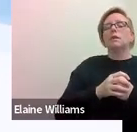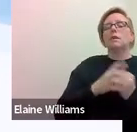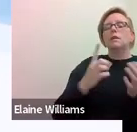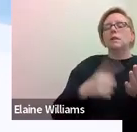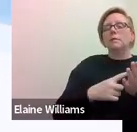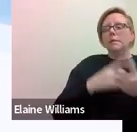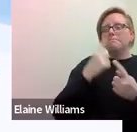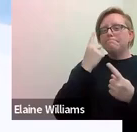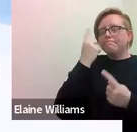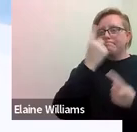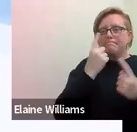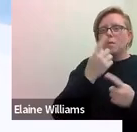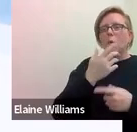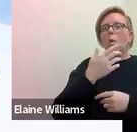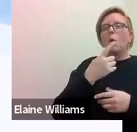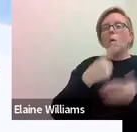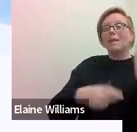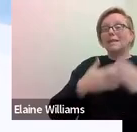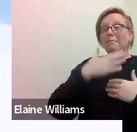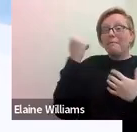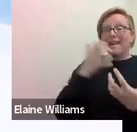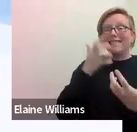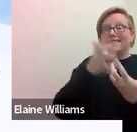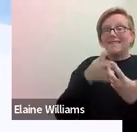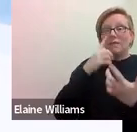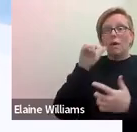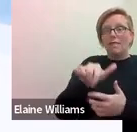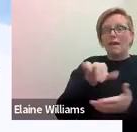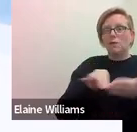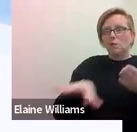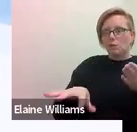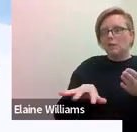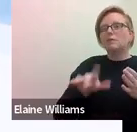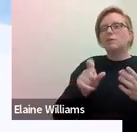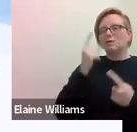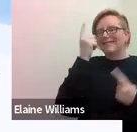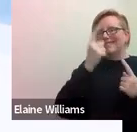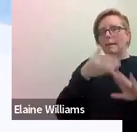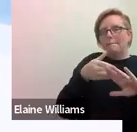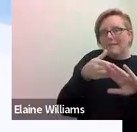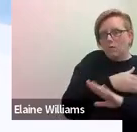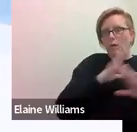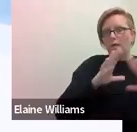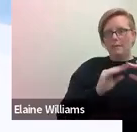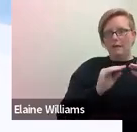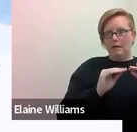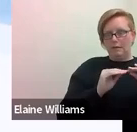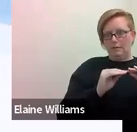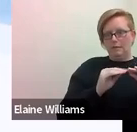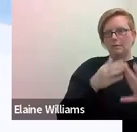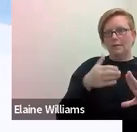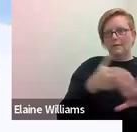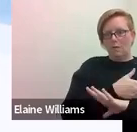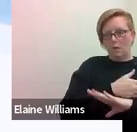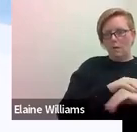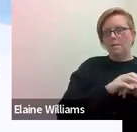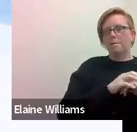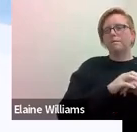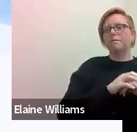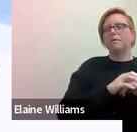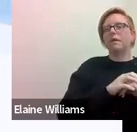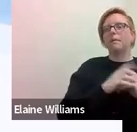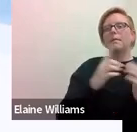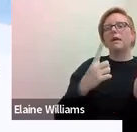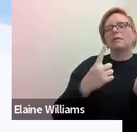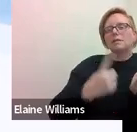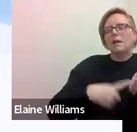Of course, you're considering that, so you're really prepared for that IEP meeting. But I haven't always seen a true offer of